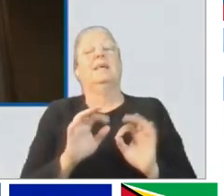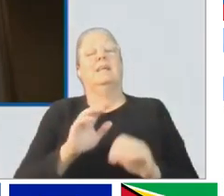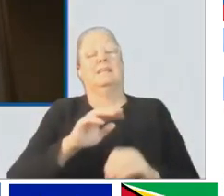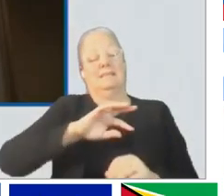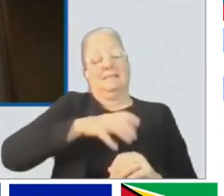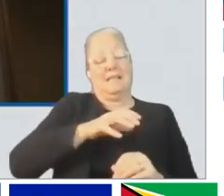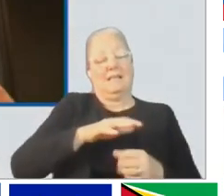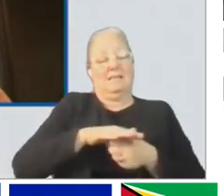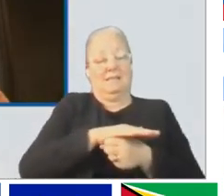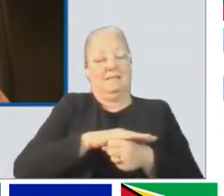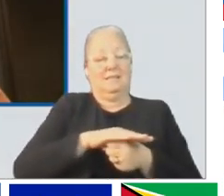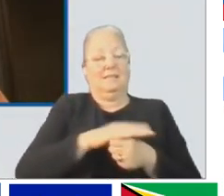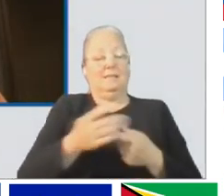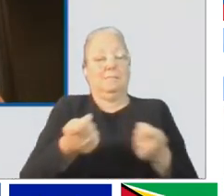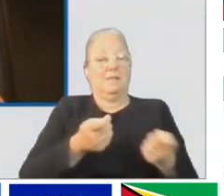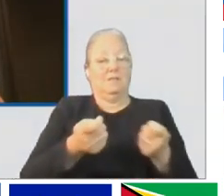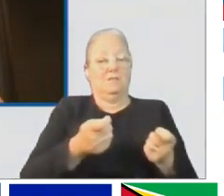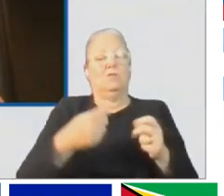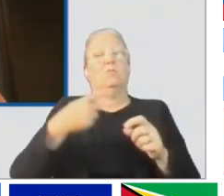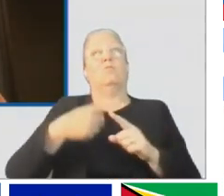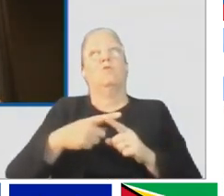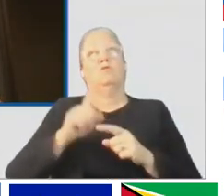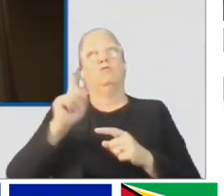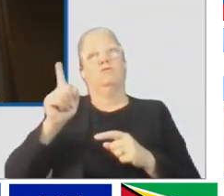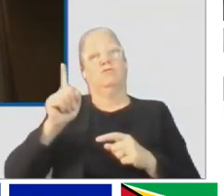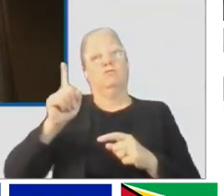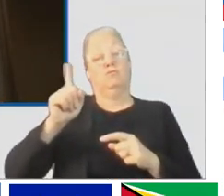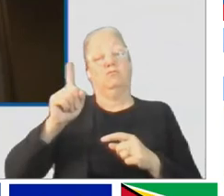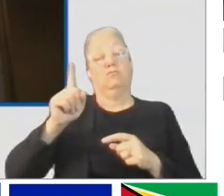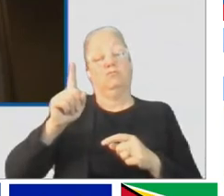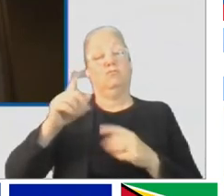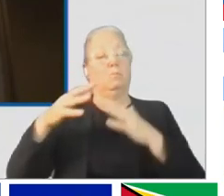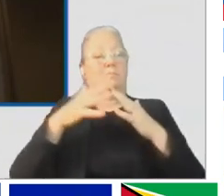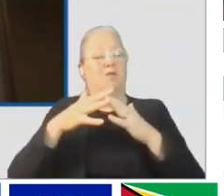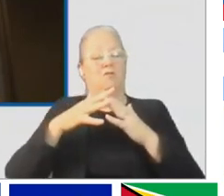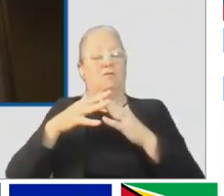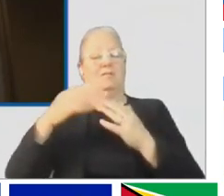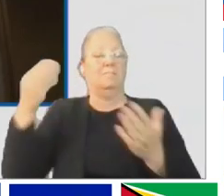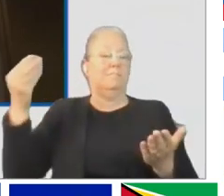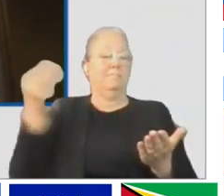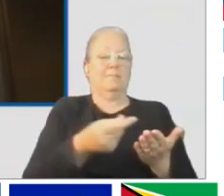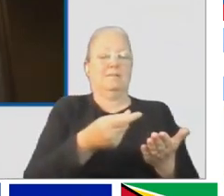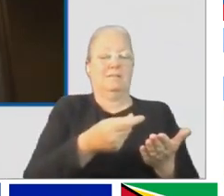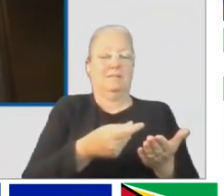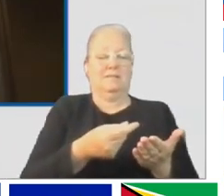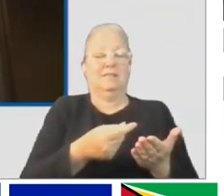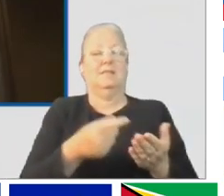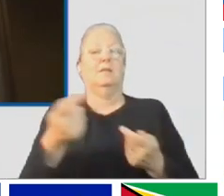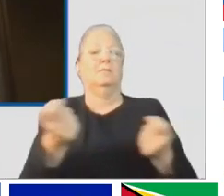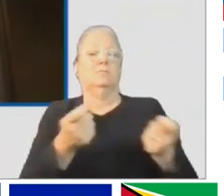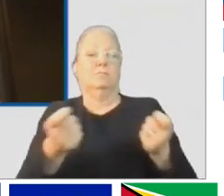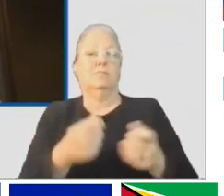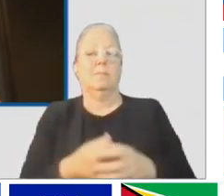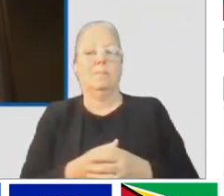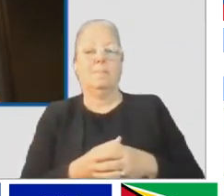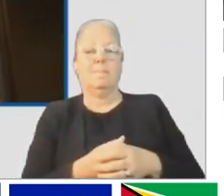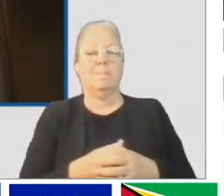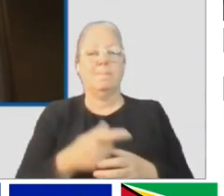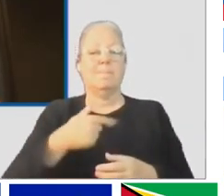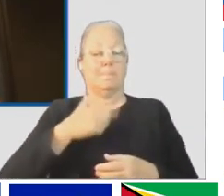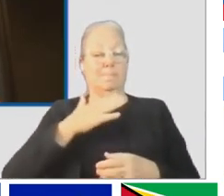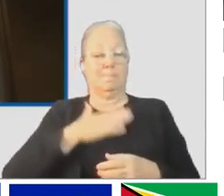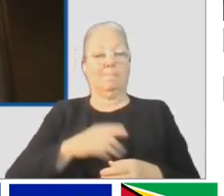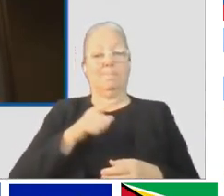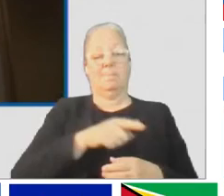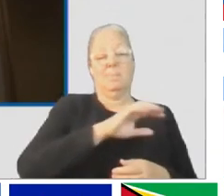supported. FEMA utilizes 10 regions across the country to coordinate requirements with state governments, local,